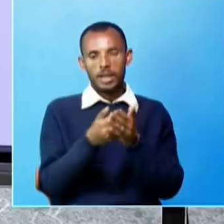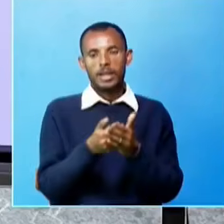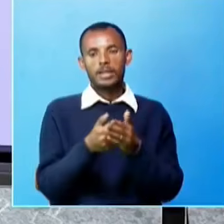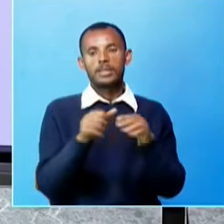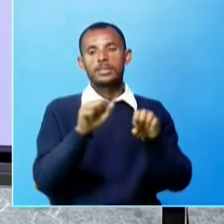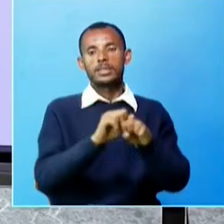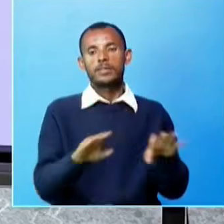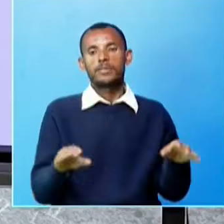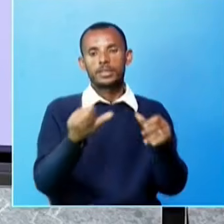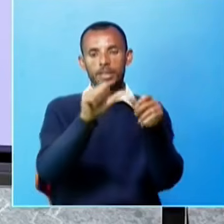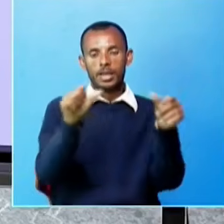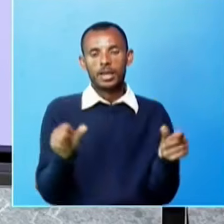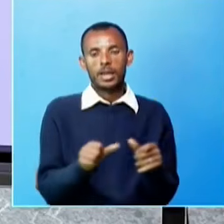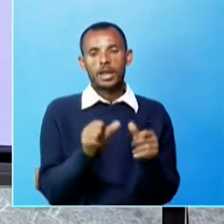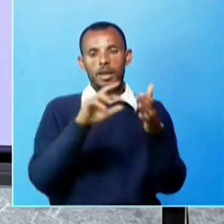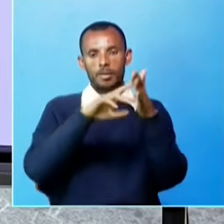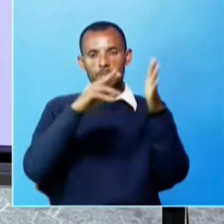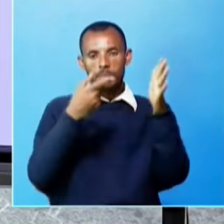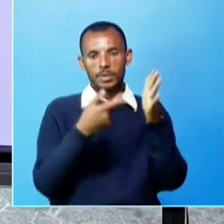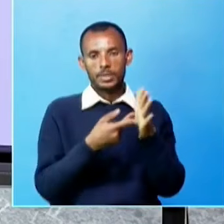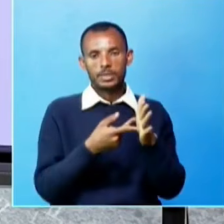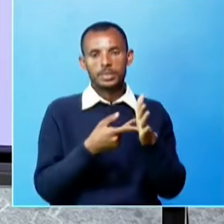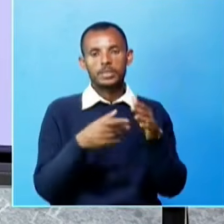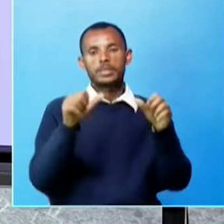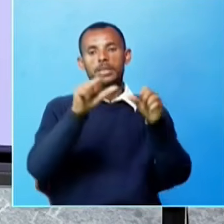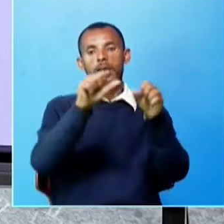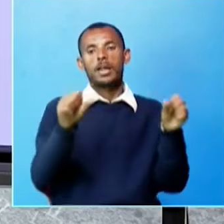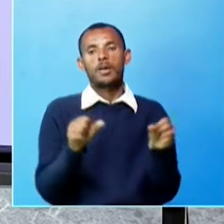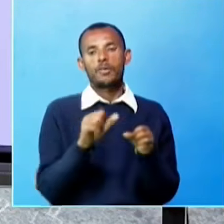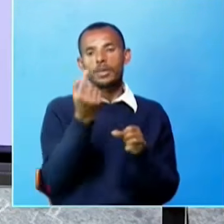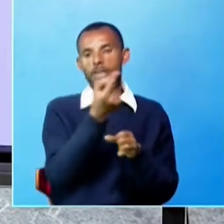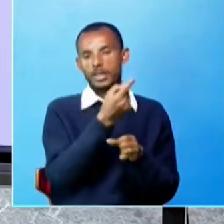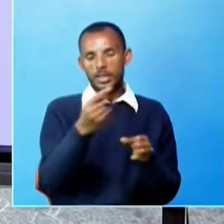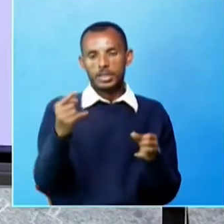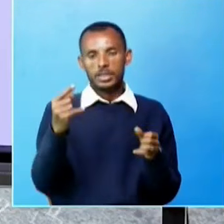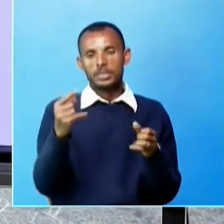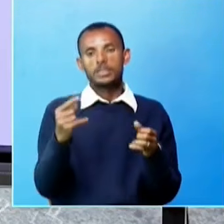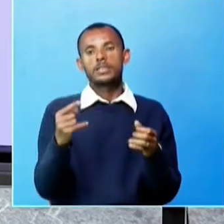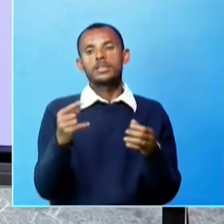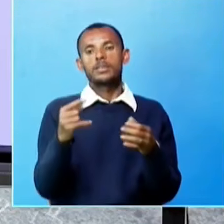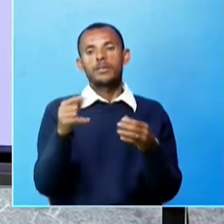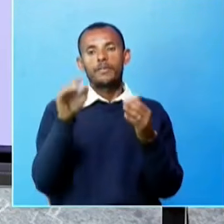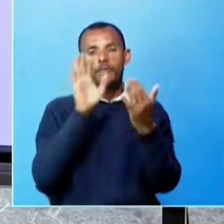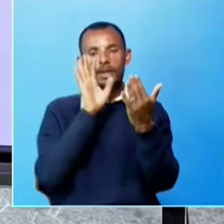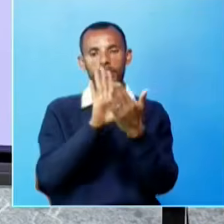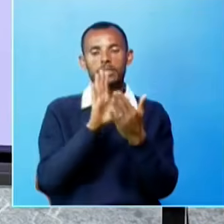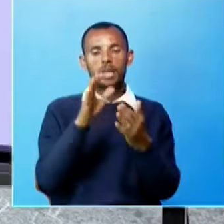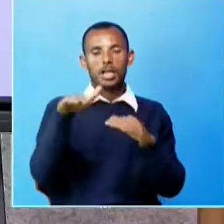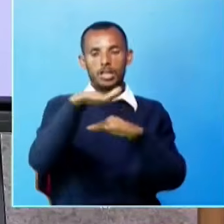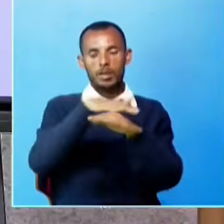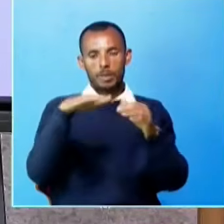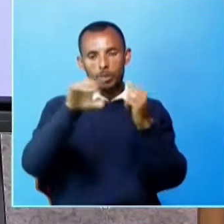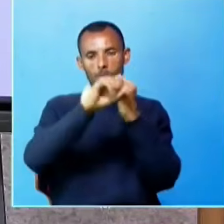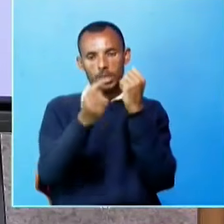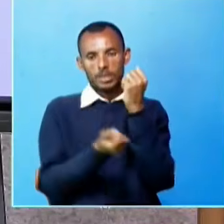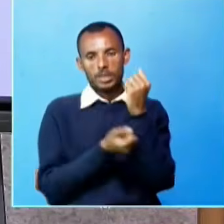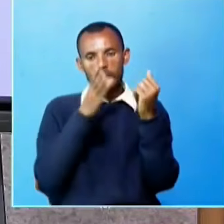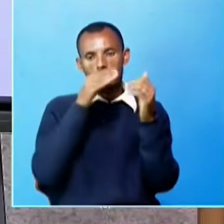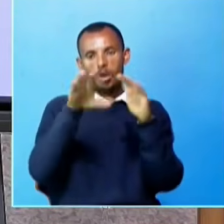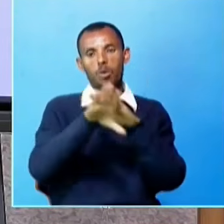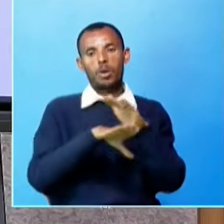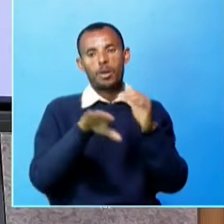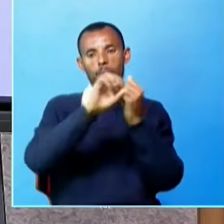a prism refers to the area of each faces together with the upper base and lower base.